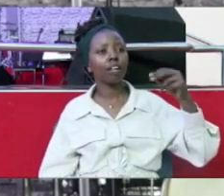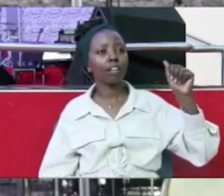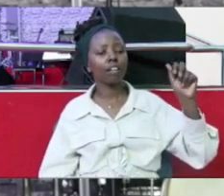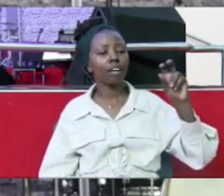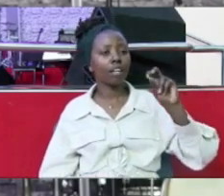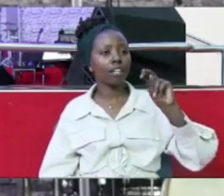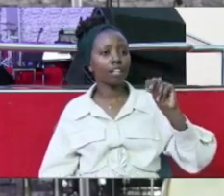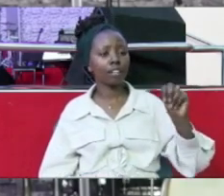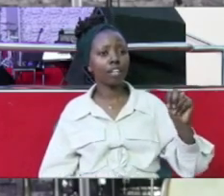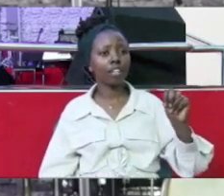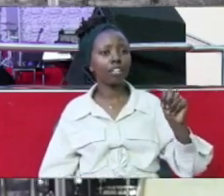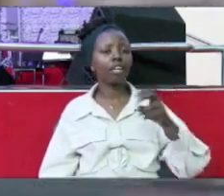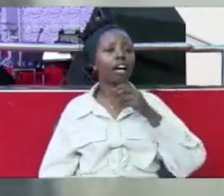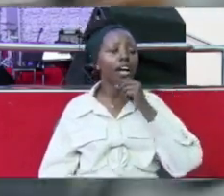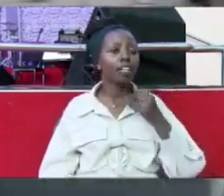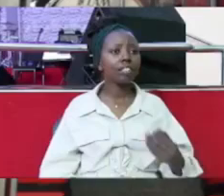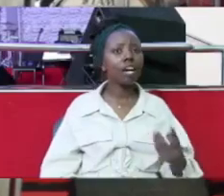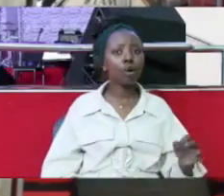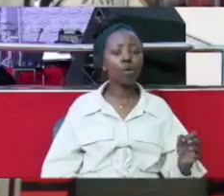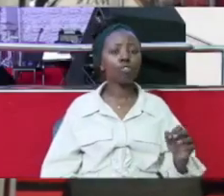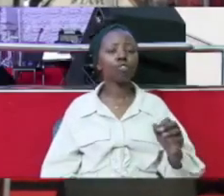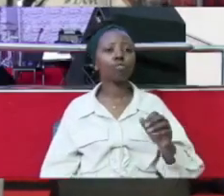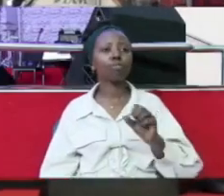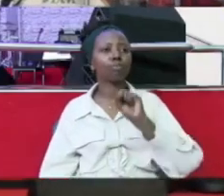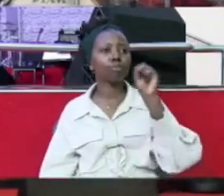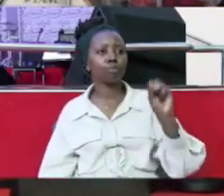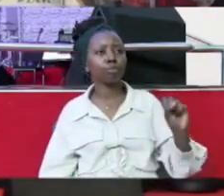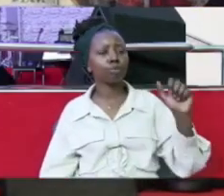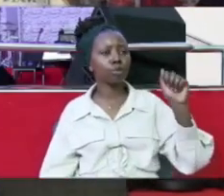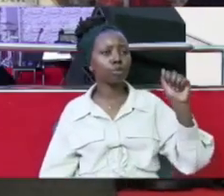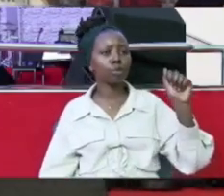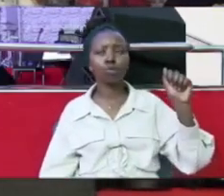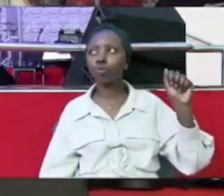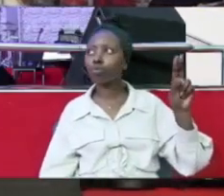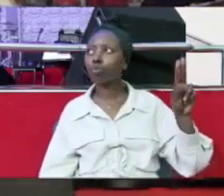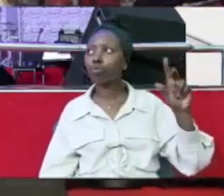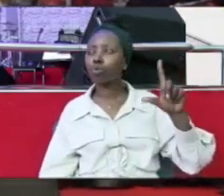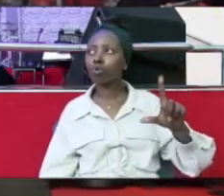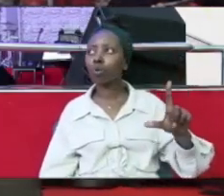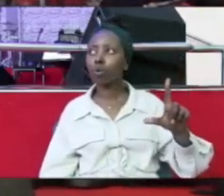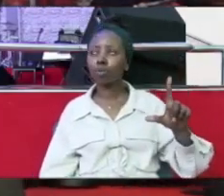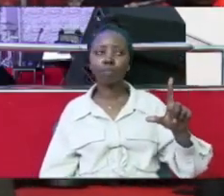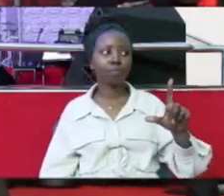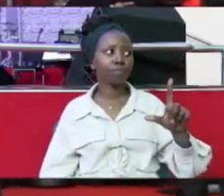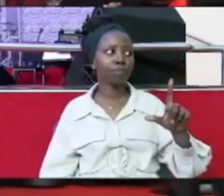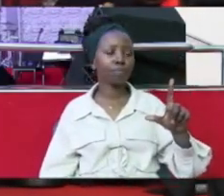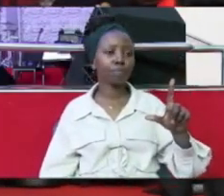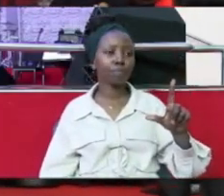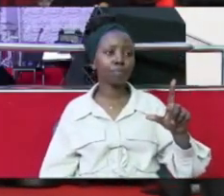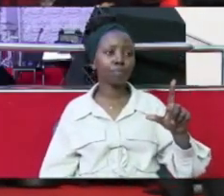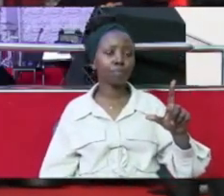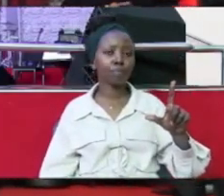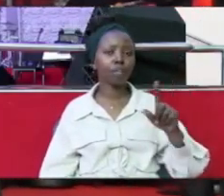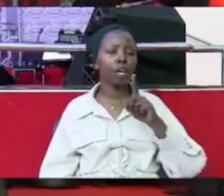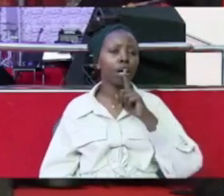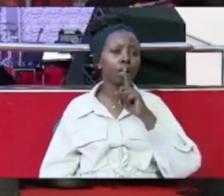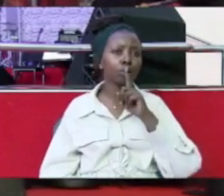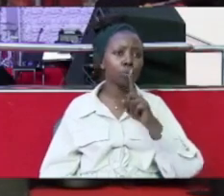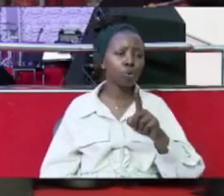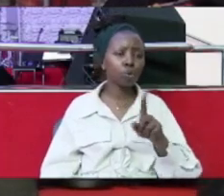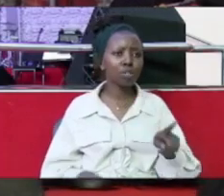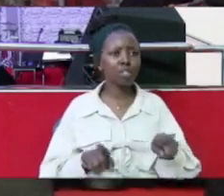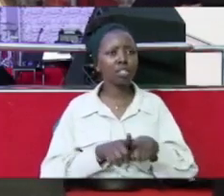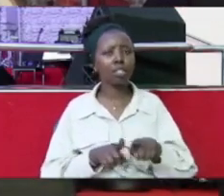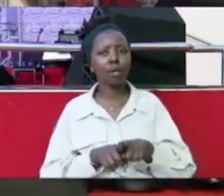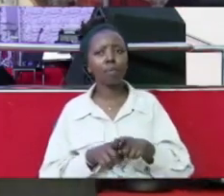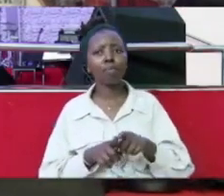to application of fellowship. Na sasa tunaenda katika kutendeza kazi ushirika. And our mom always reminds us. Na mama